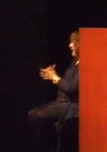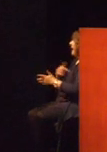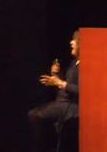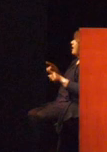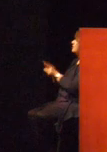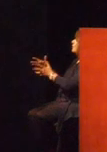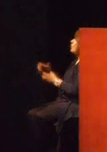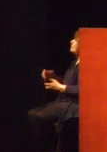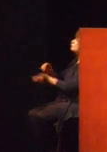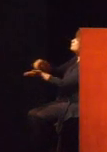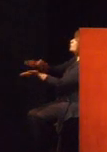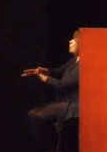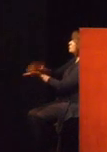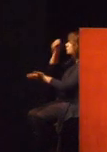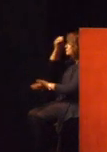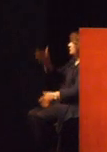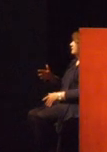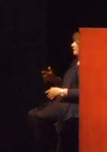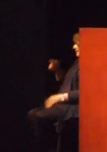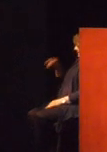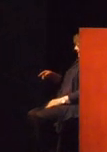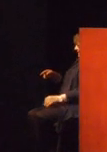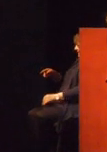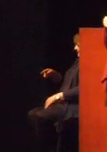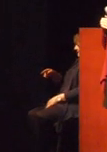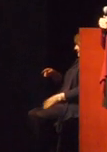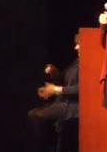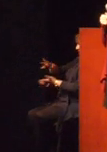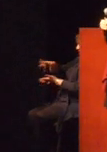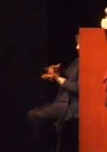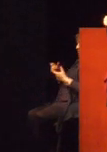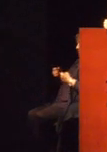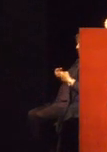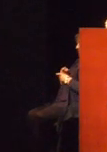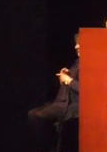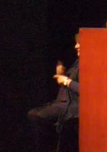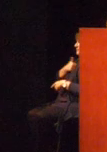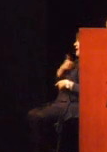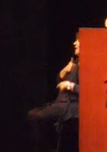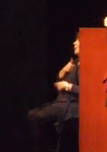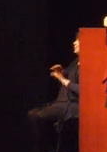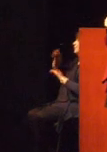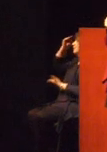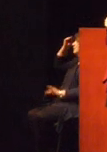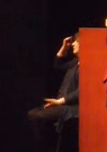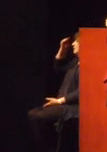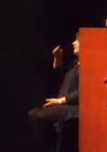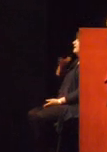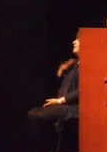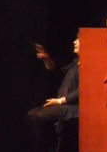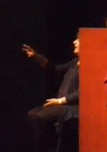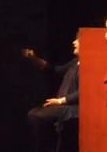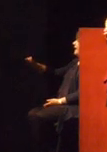also just want to make a note, because this is a central conflict in my own learning. My master's was